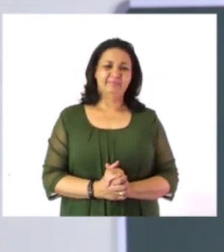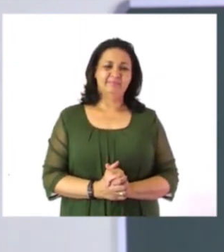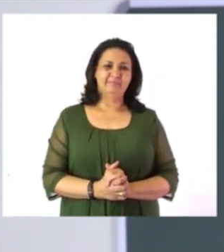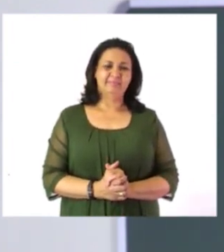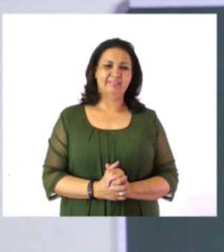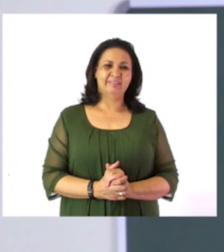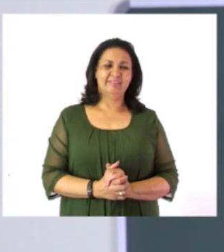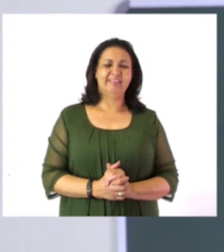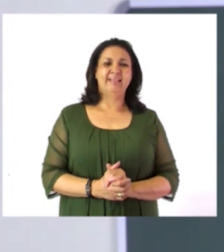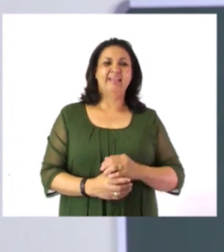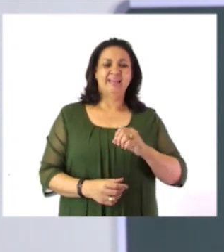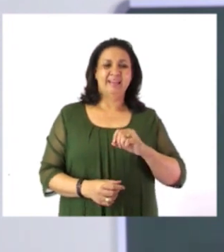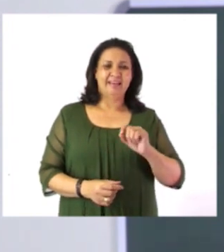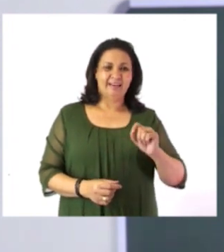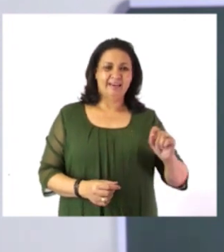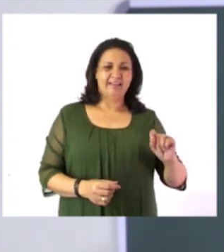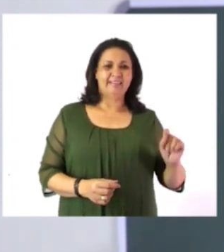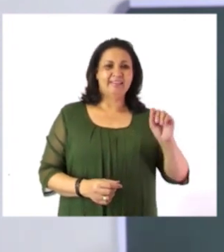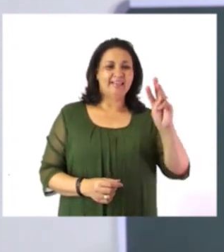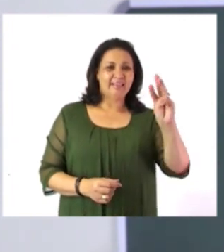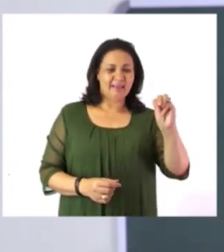block? Letter M in the block.